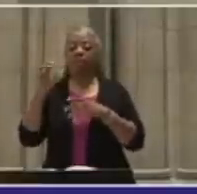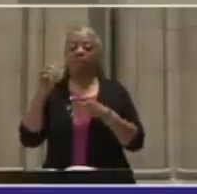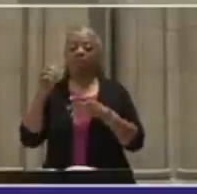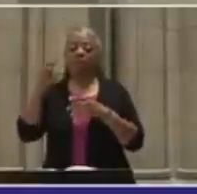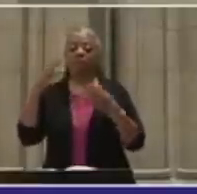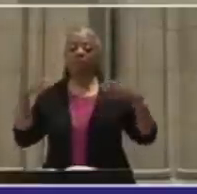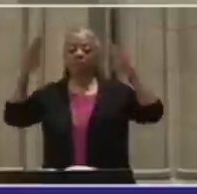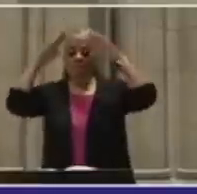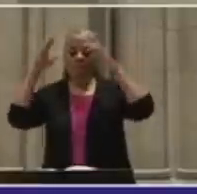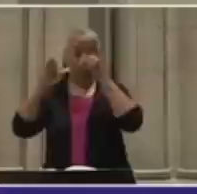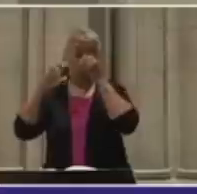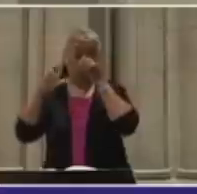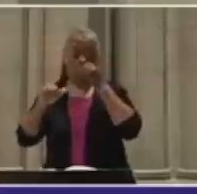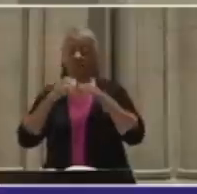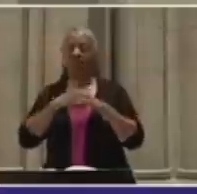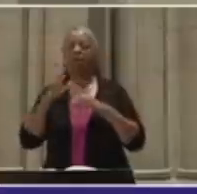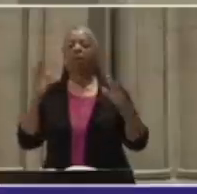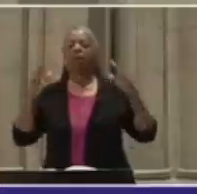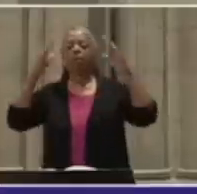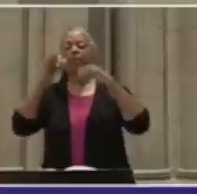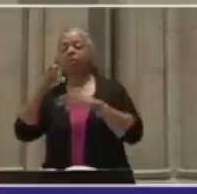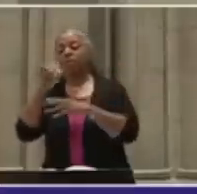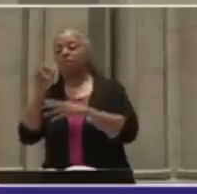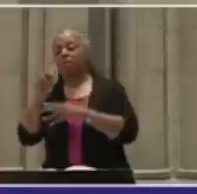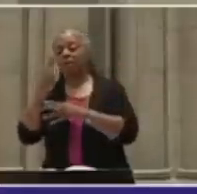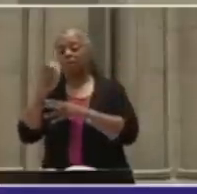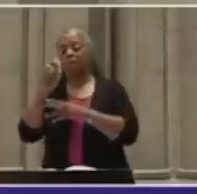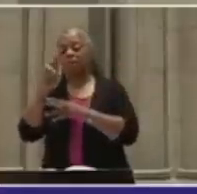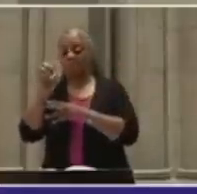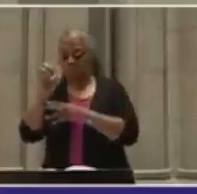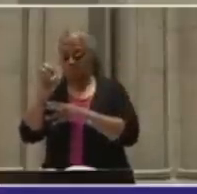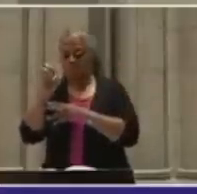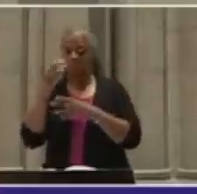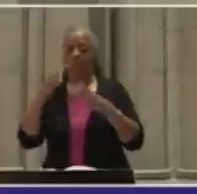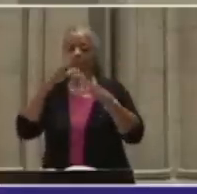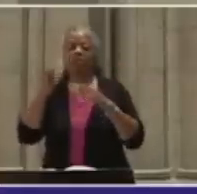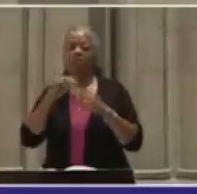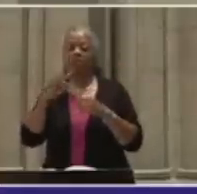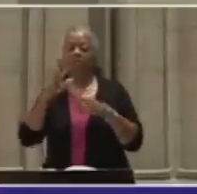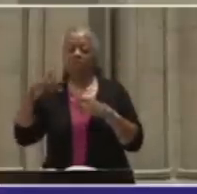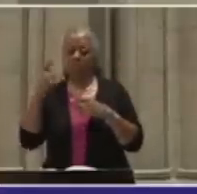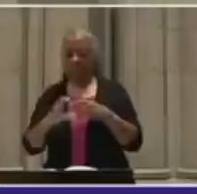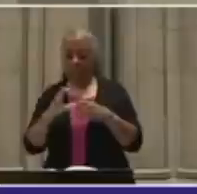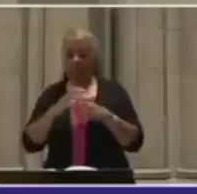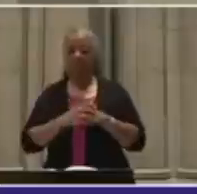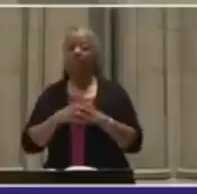Bishop Marianne Buddy, Bishop of the Diocese of Washington, D.C., to Dean